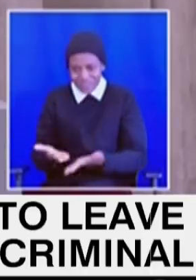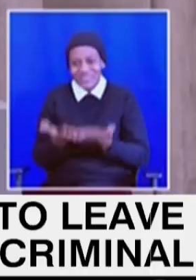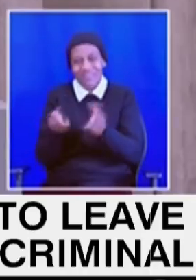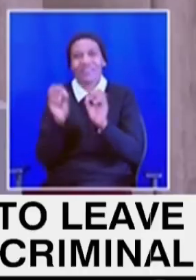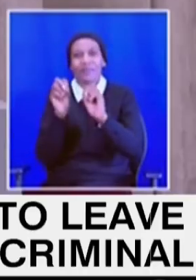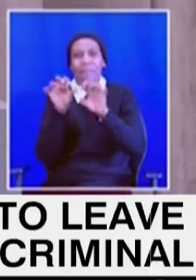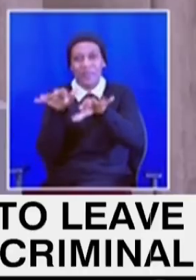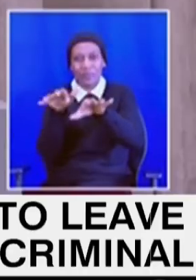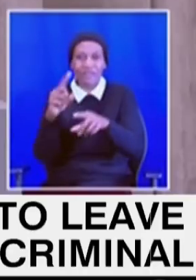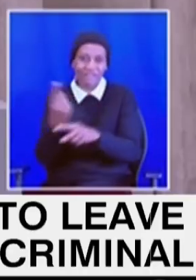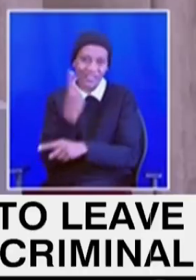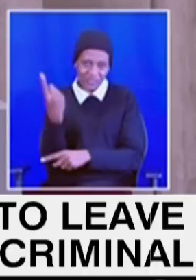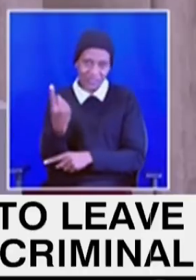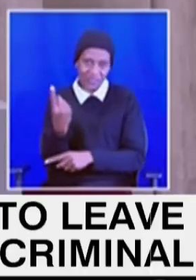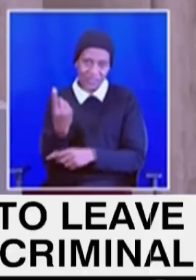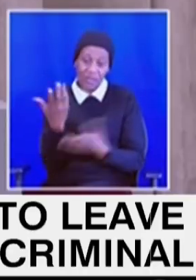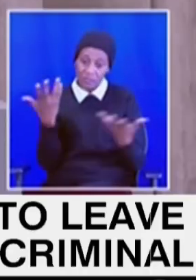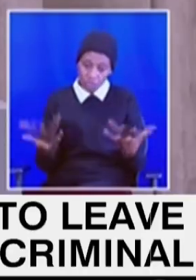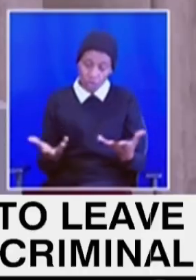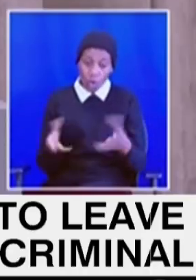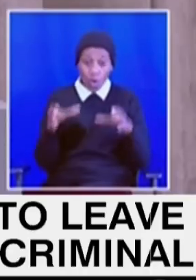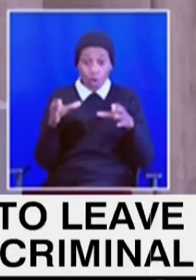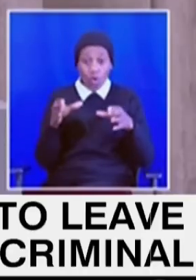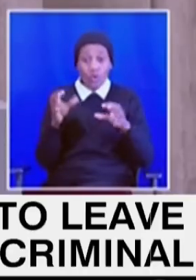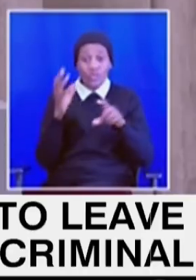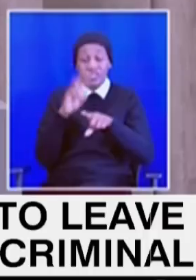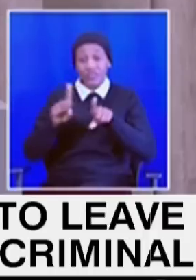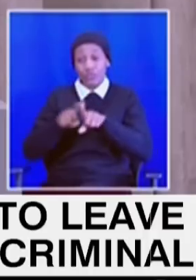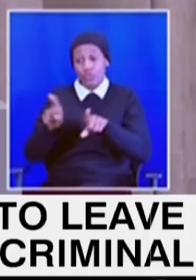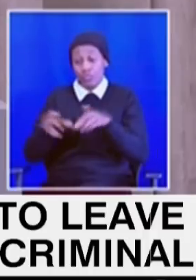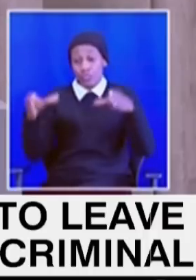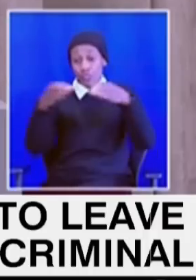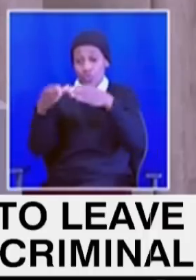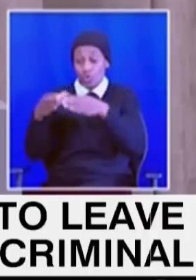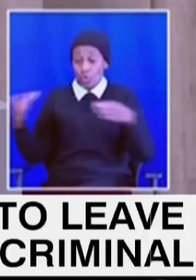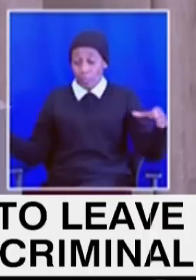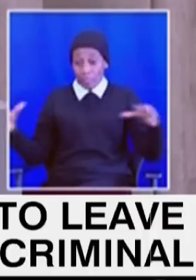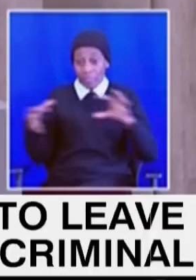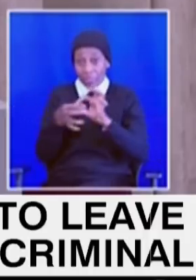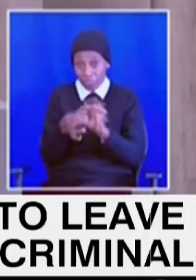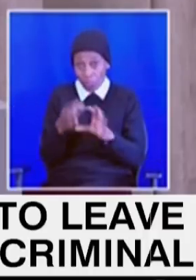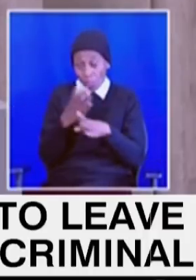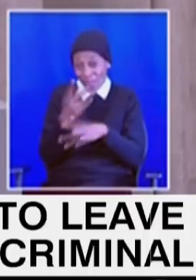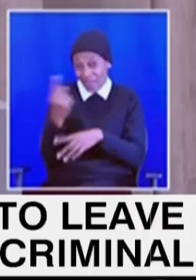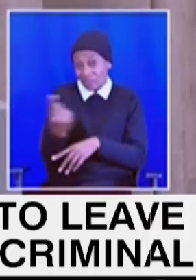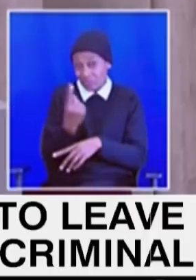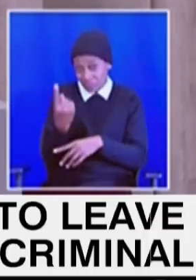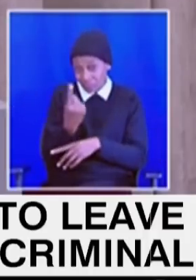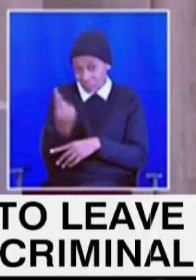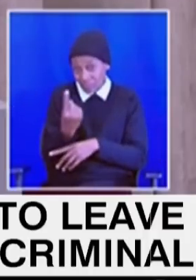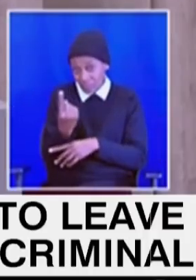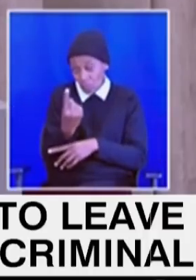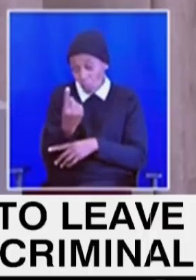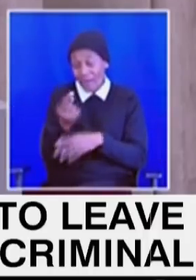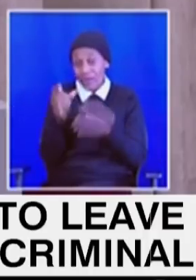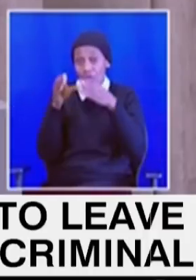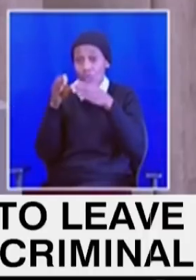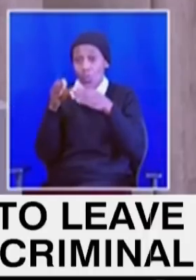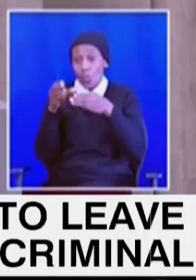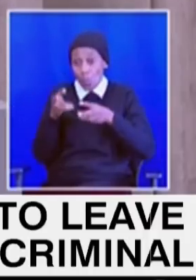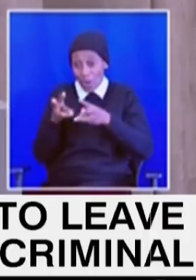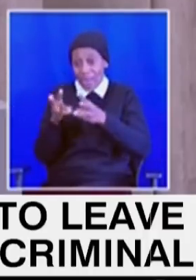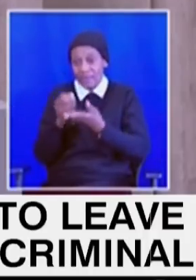that coalitions should be put in place for the benefit of the people to improve service